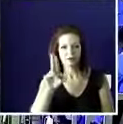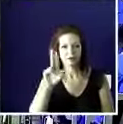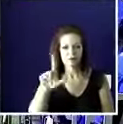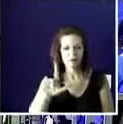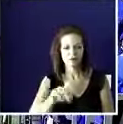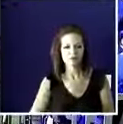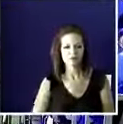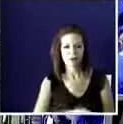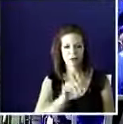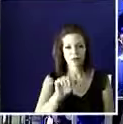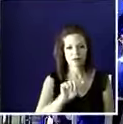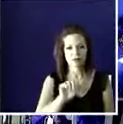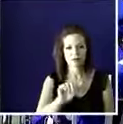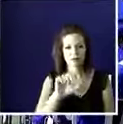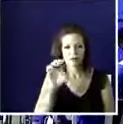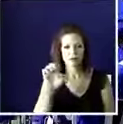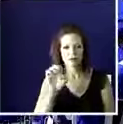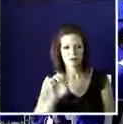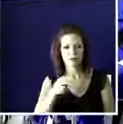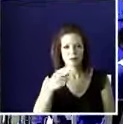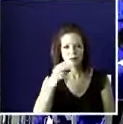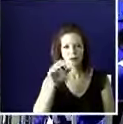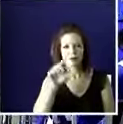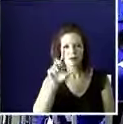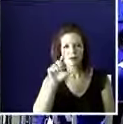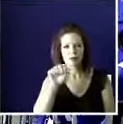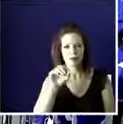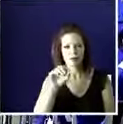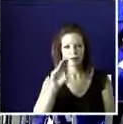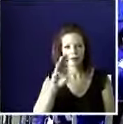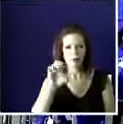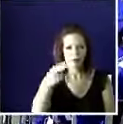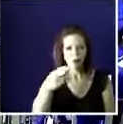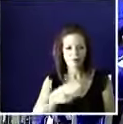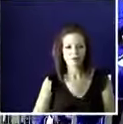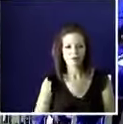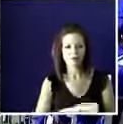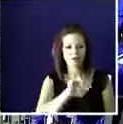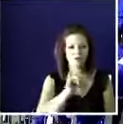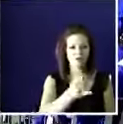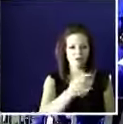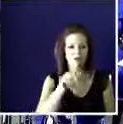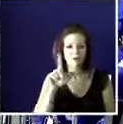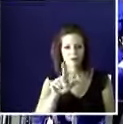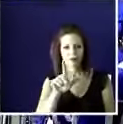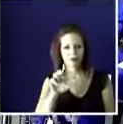Alexa Elizabeth Hollibaugh. Jacqueline Lenora Wilson.